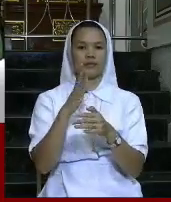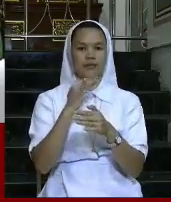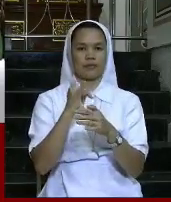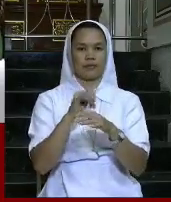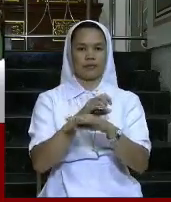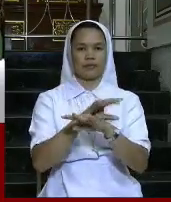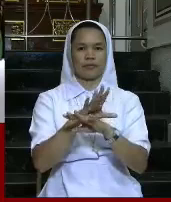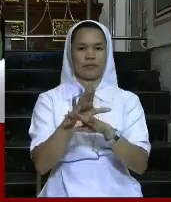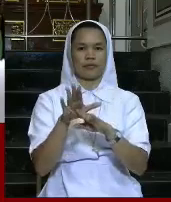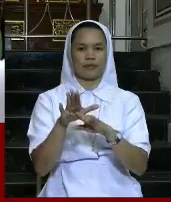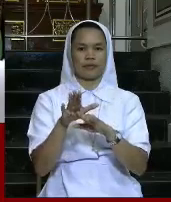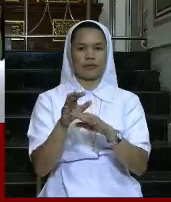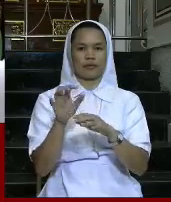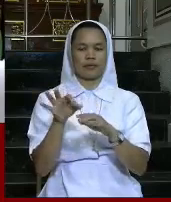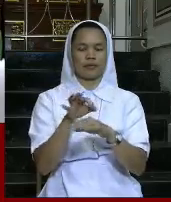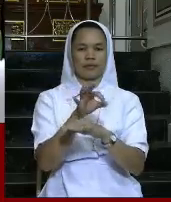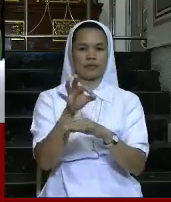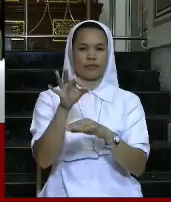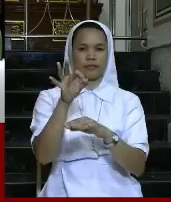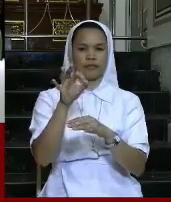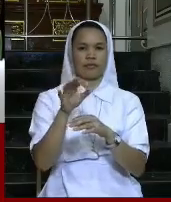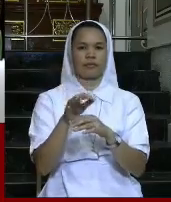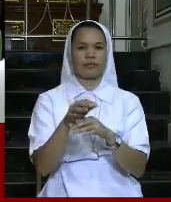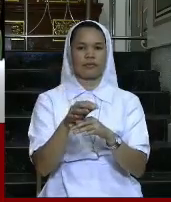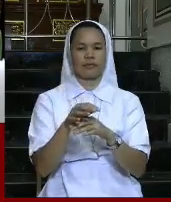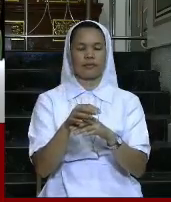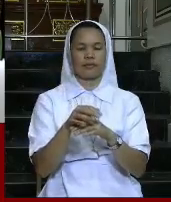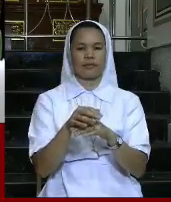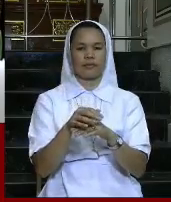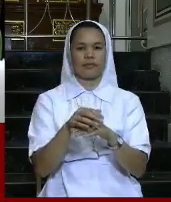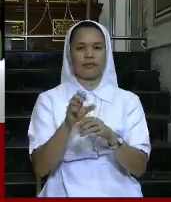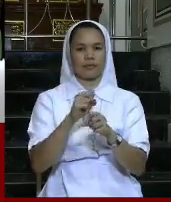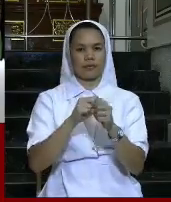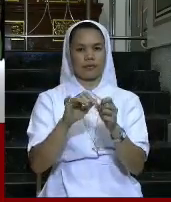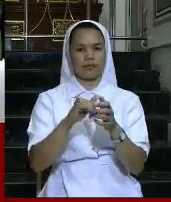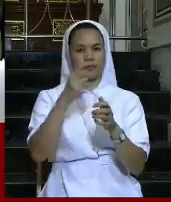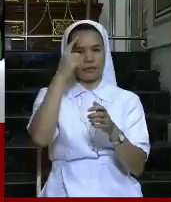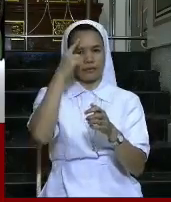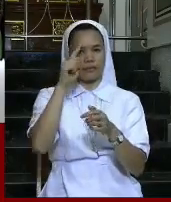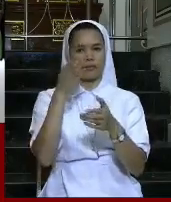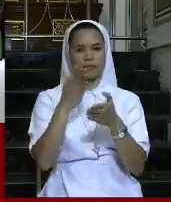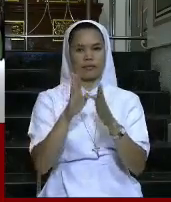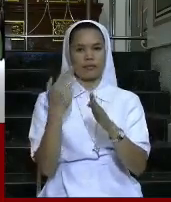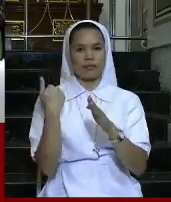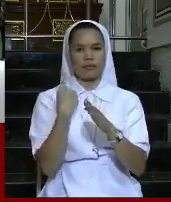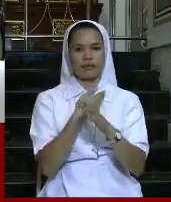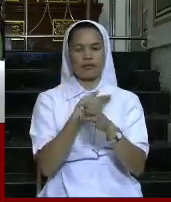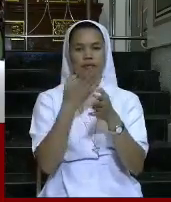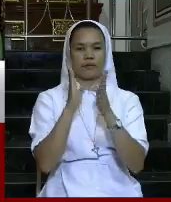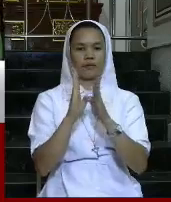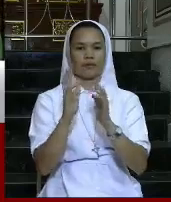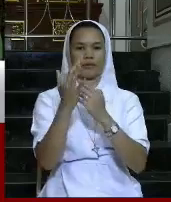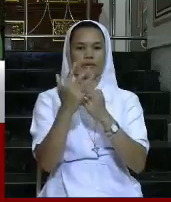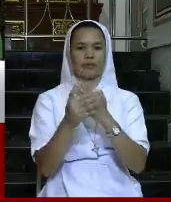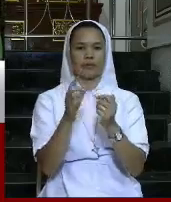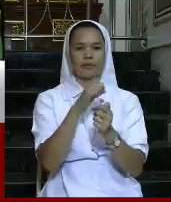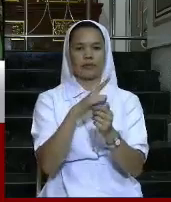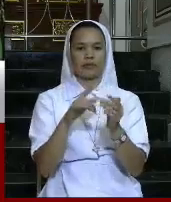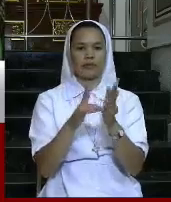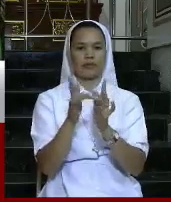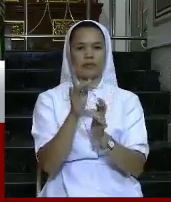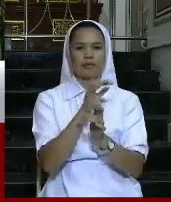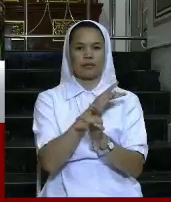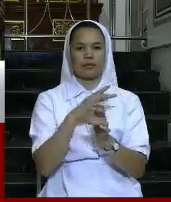down Your Spirit upon them like the dewfall, so that they may become for us the body and blood of our